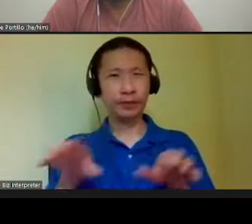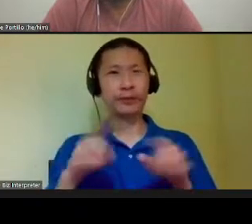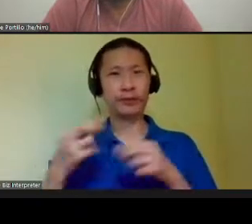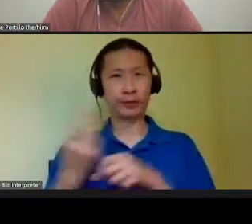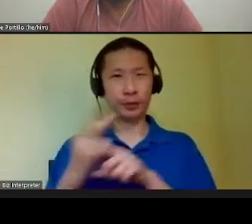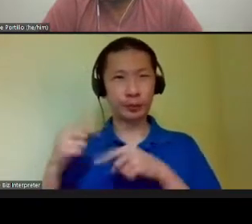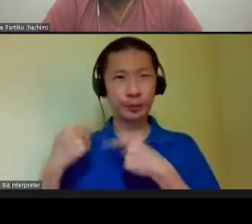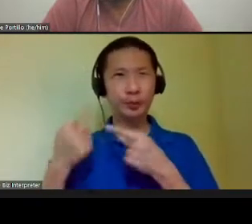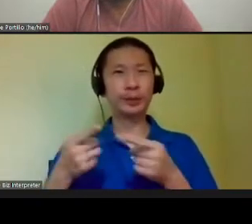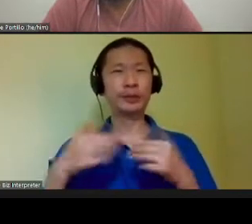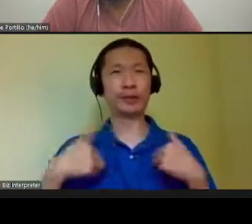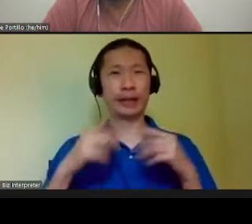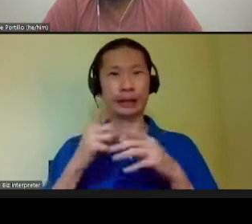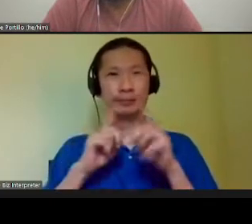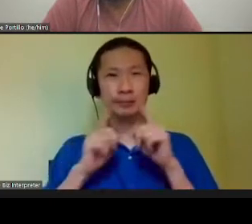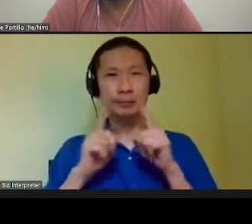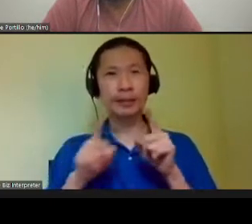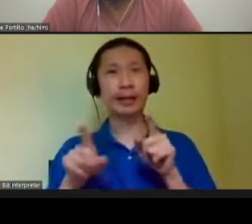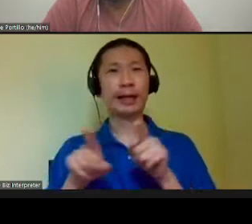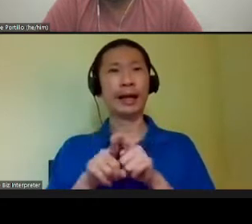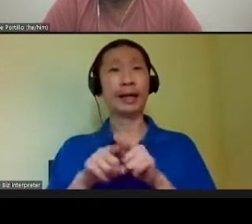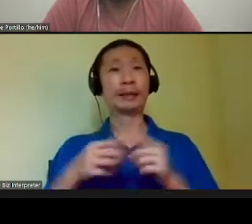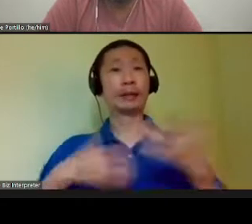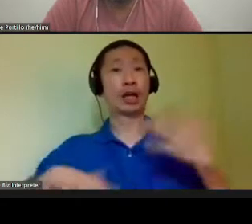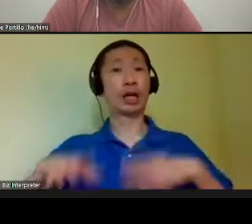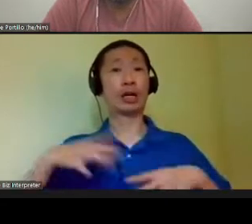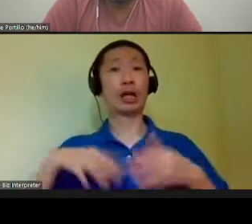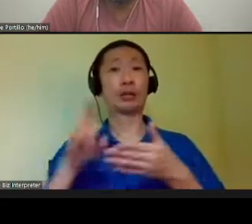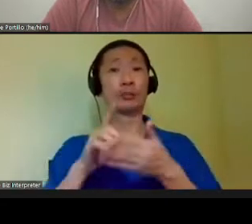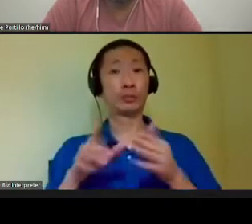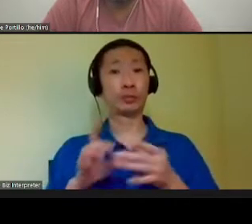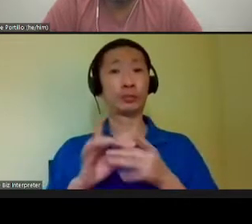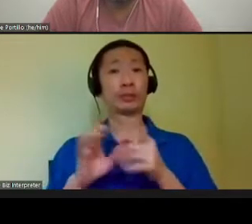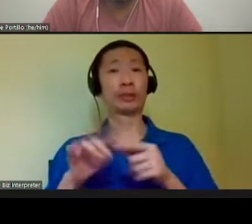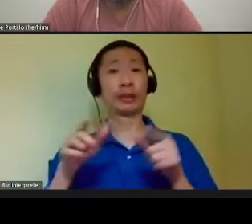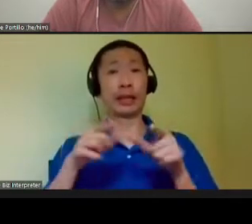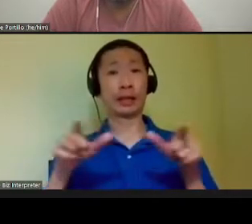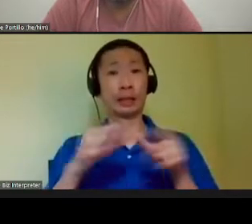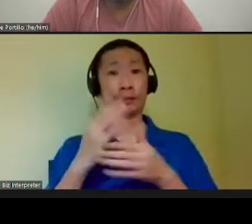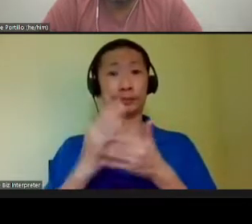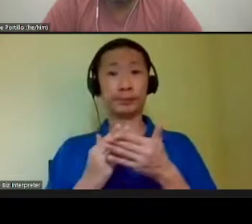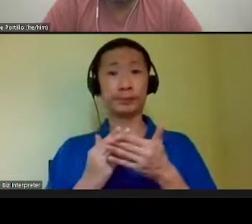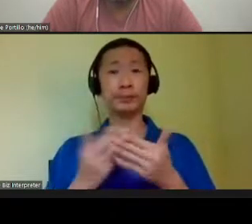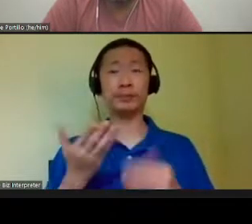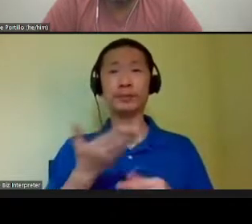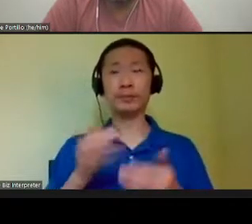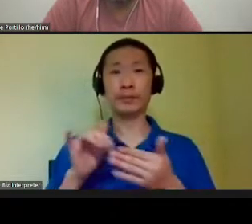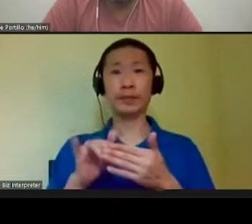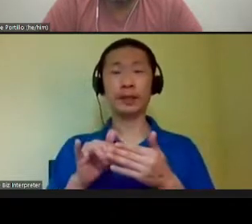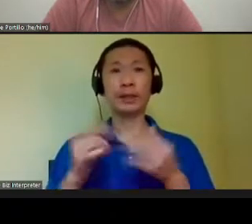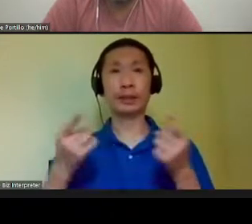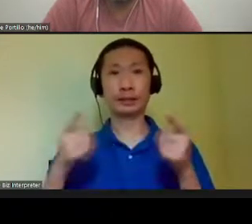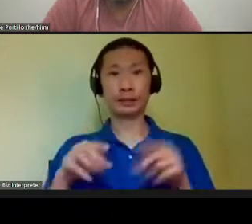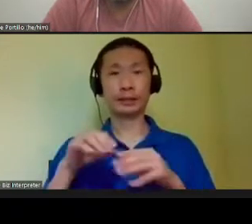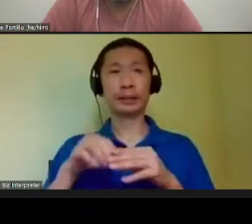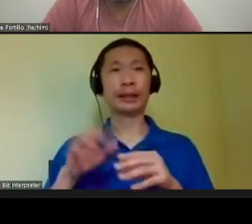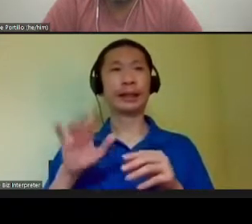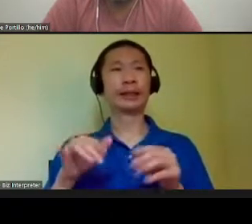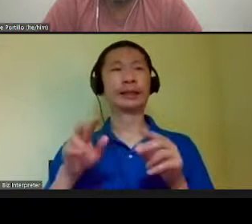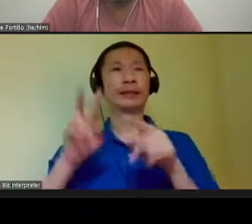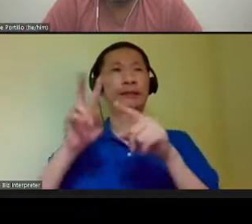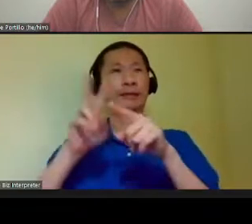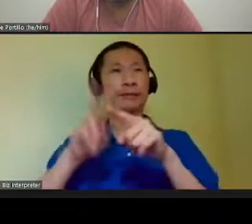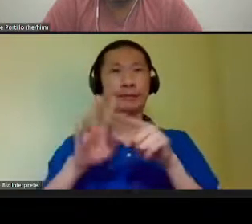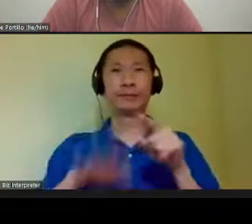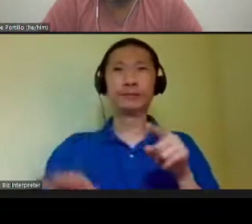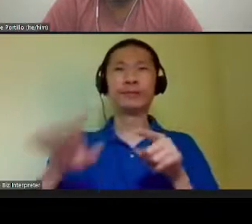had conversations as a costume designer around that language piece, the things that exist in the vernacular of the